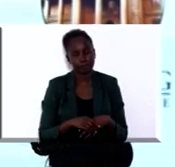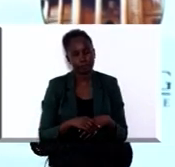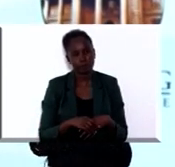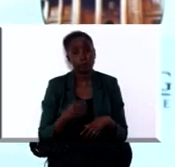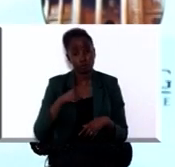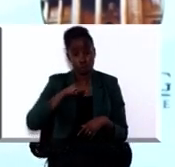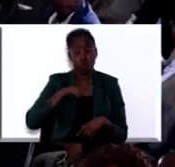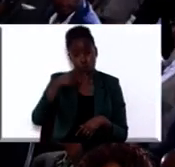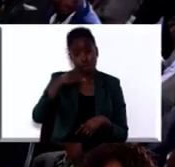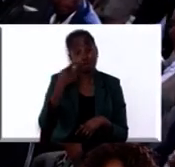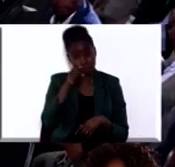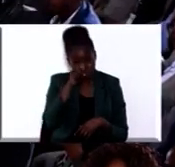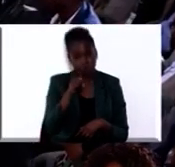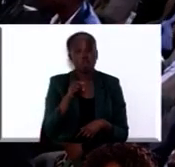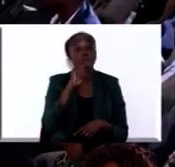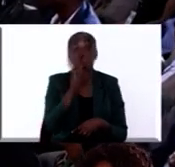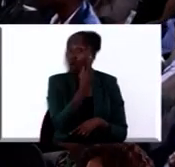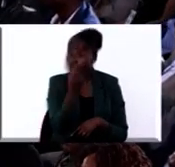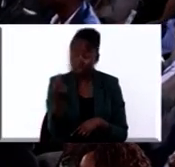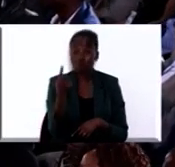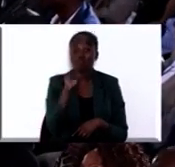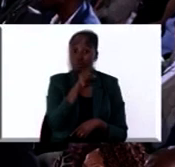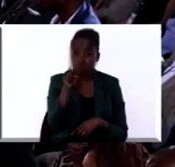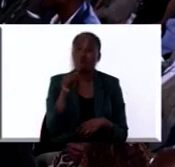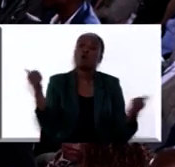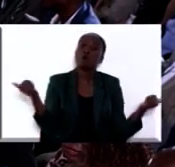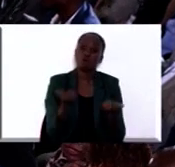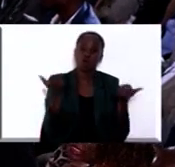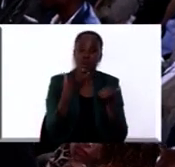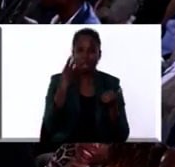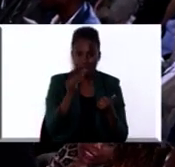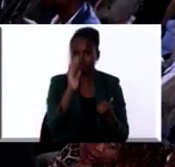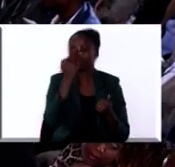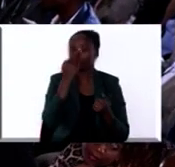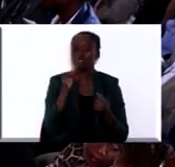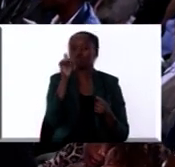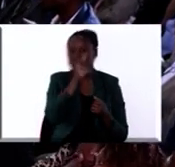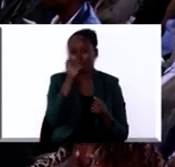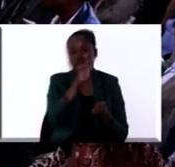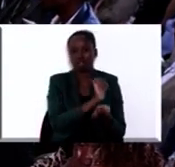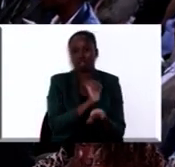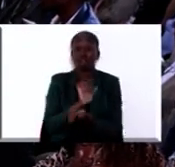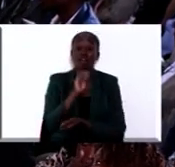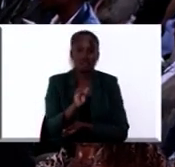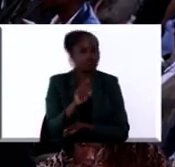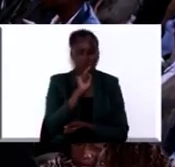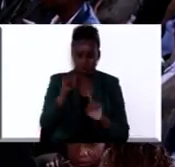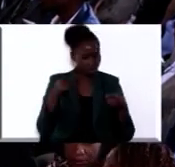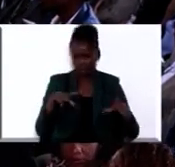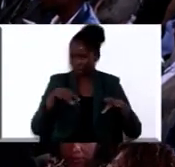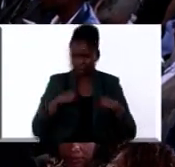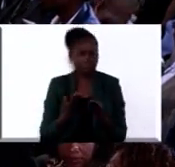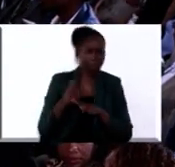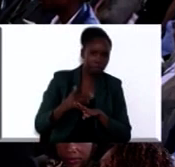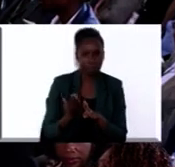We are coming for you. 100 of you are already facing charges, criminal charges. We won't allow the disruption